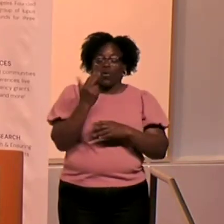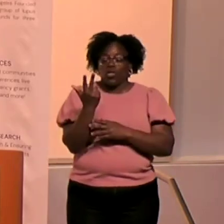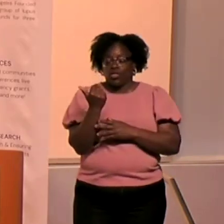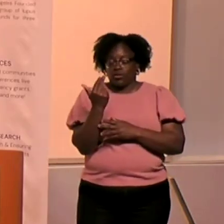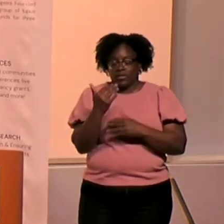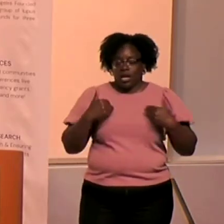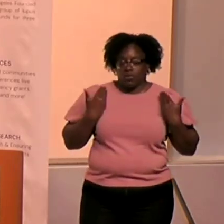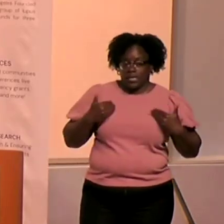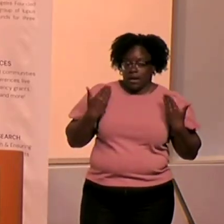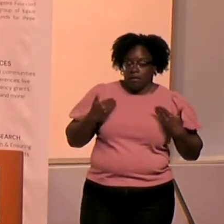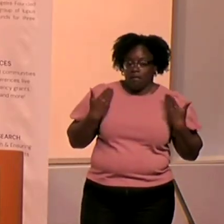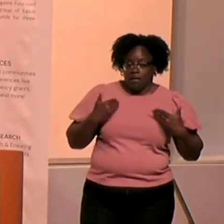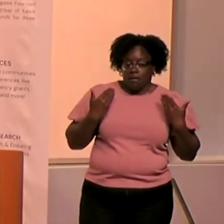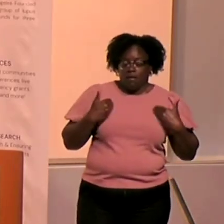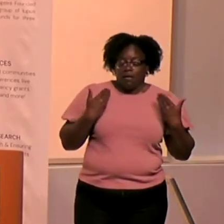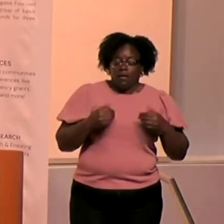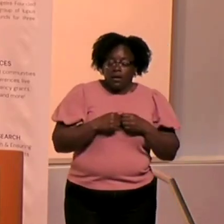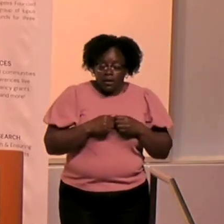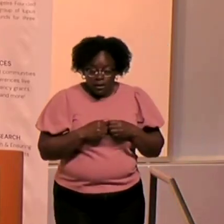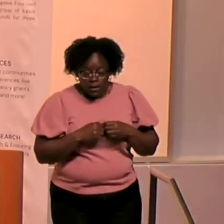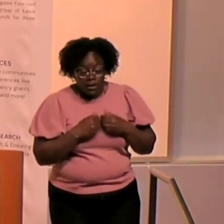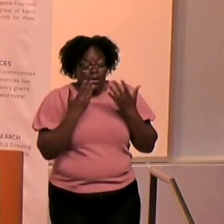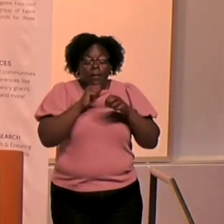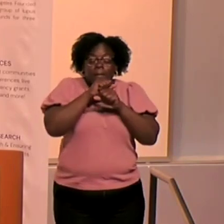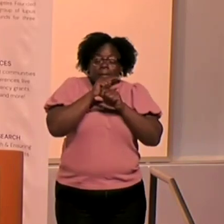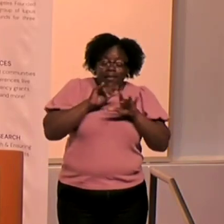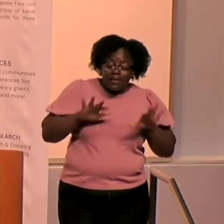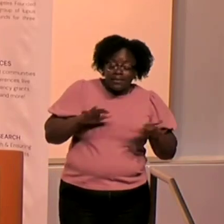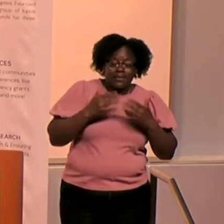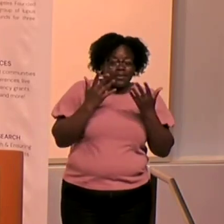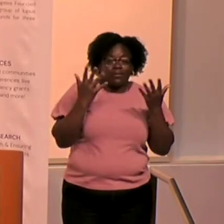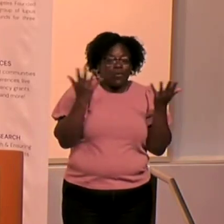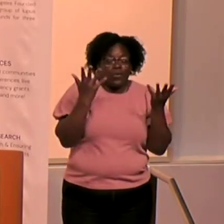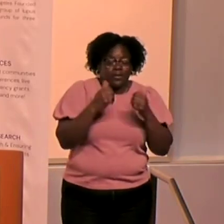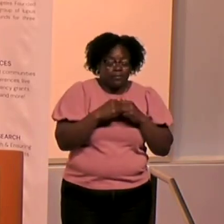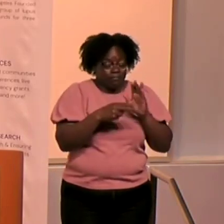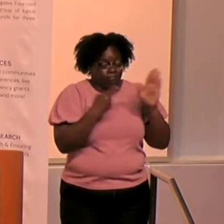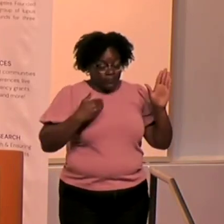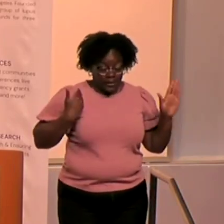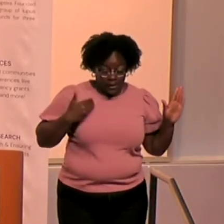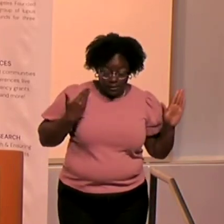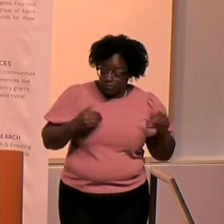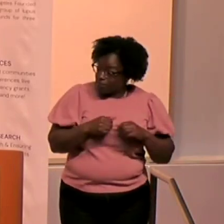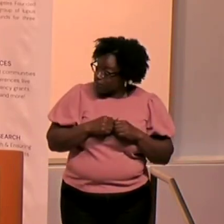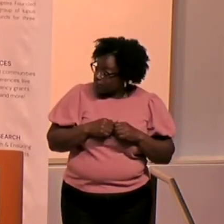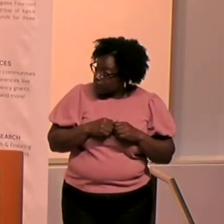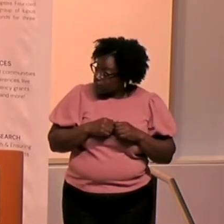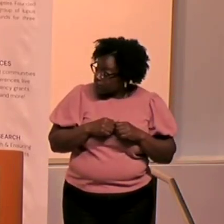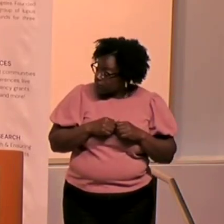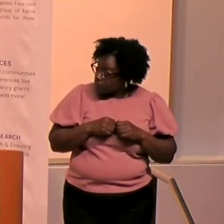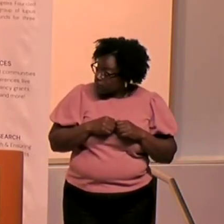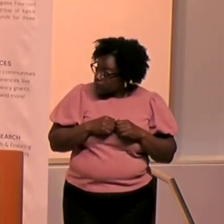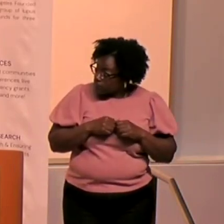very young. And one of the blessings out of being diagnosed at that age was